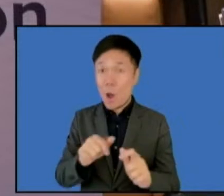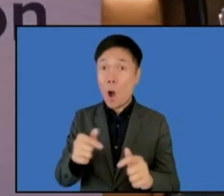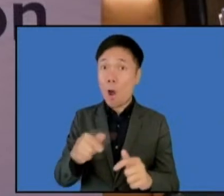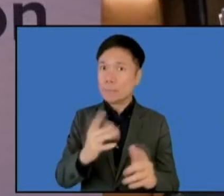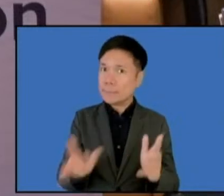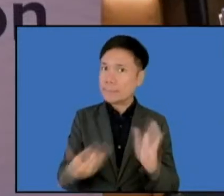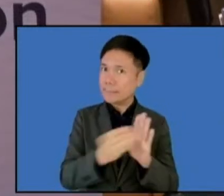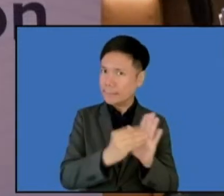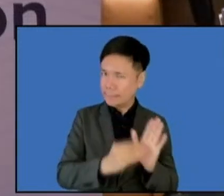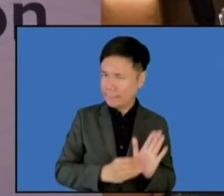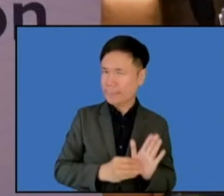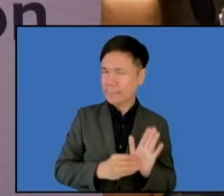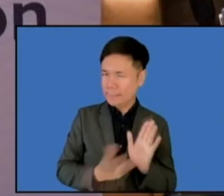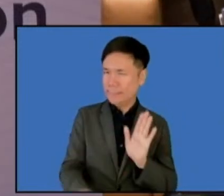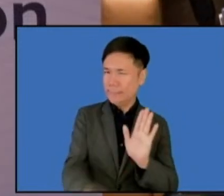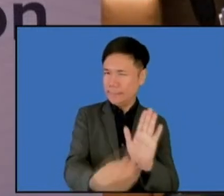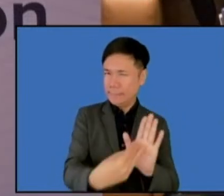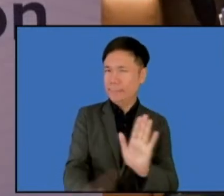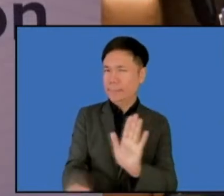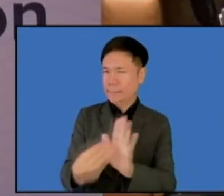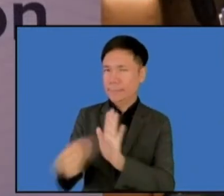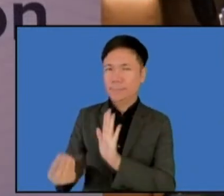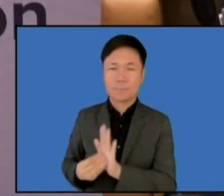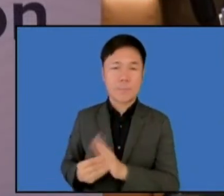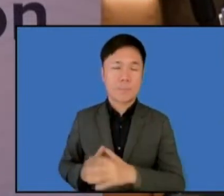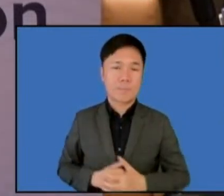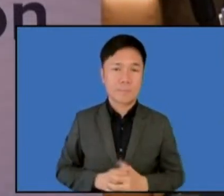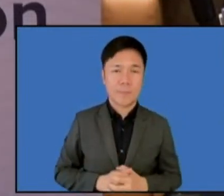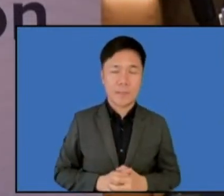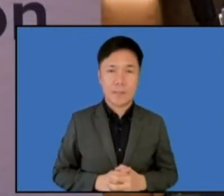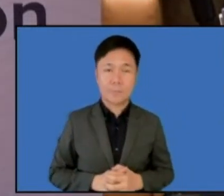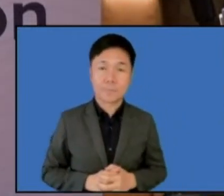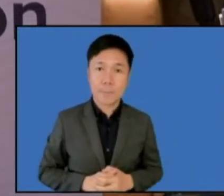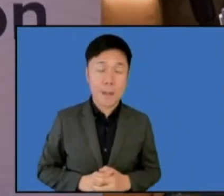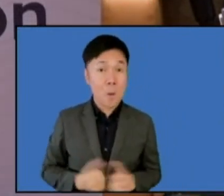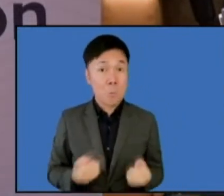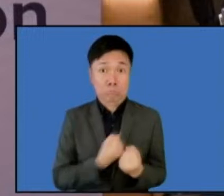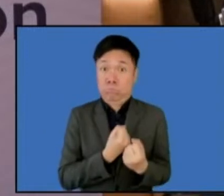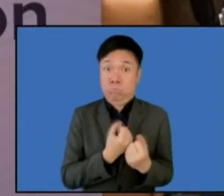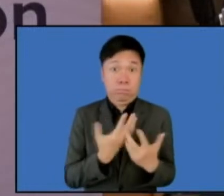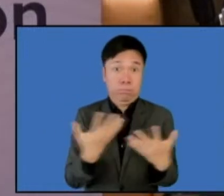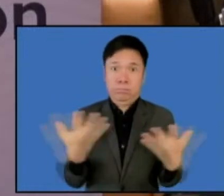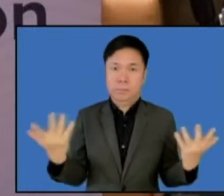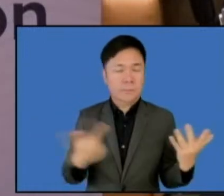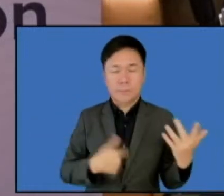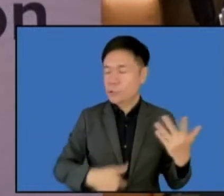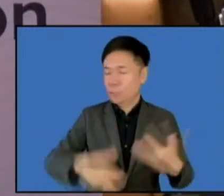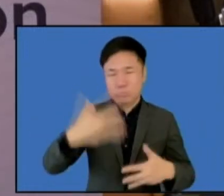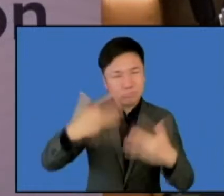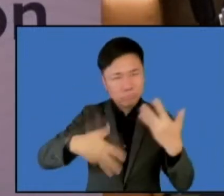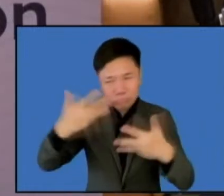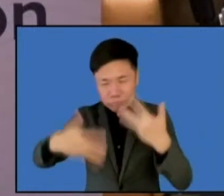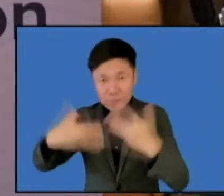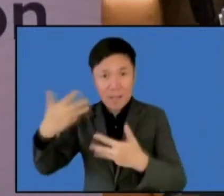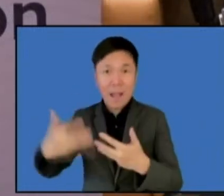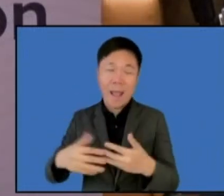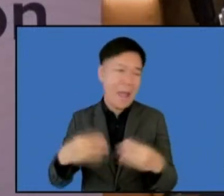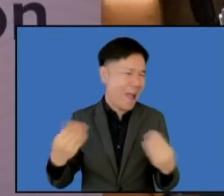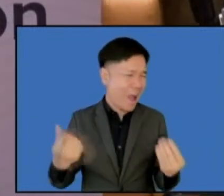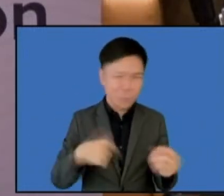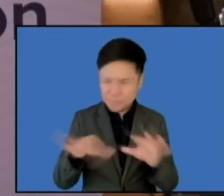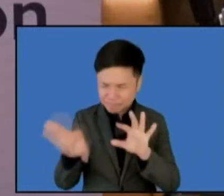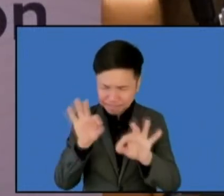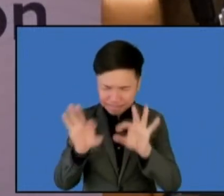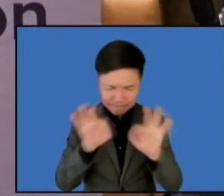Now, the challenges are, because there's a lot of information out there, how do we access them in such